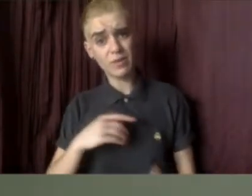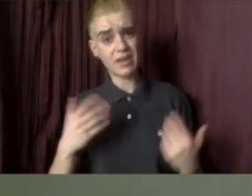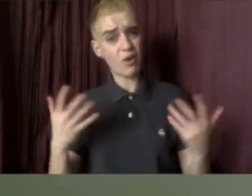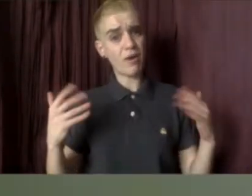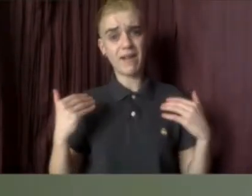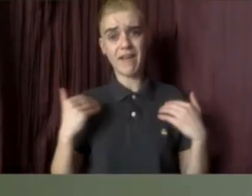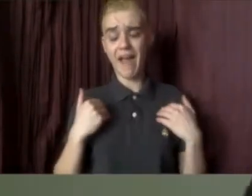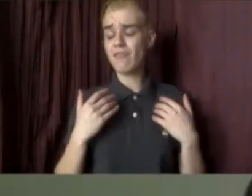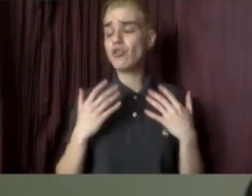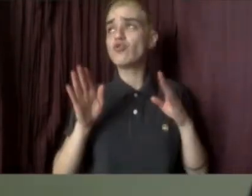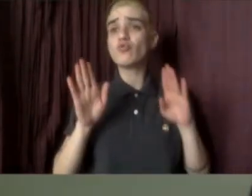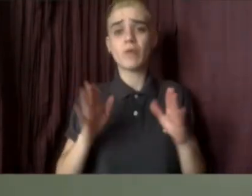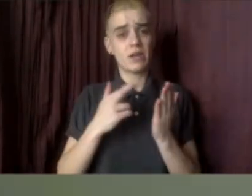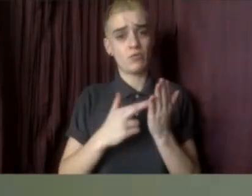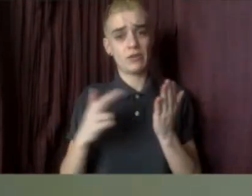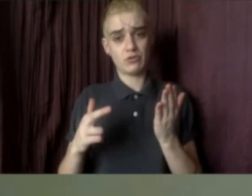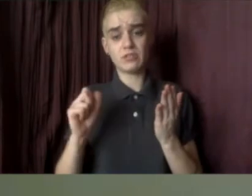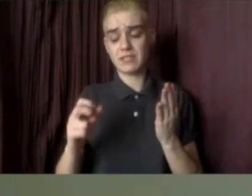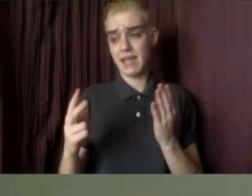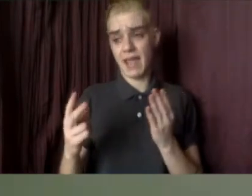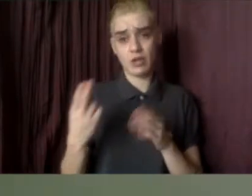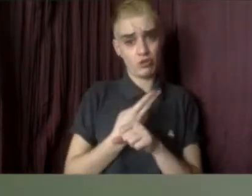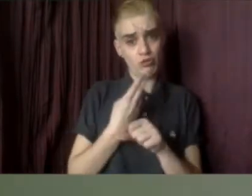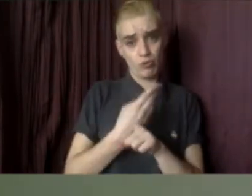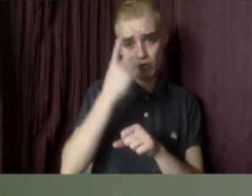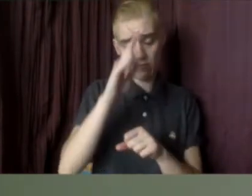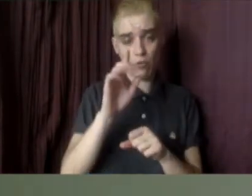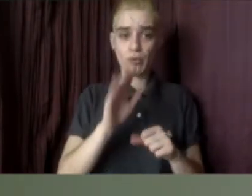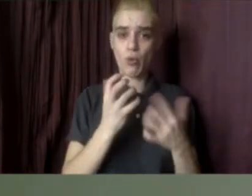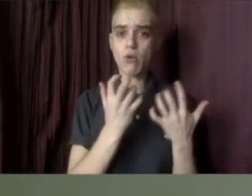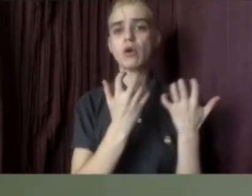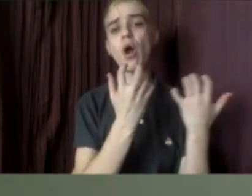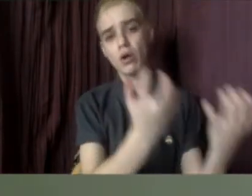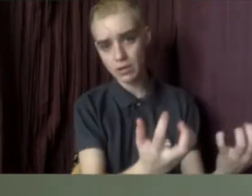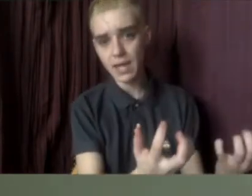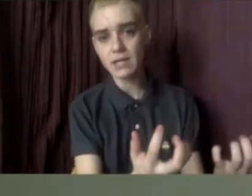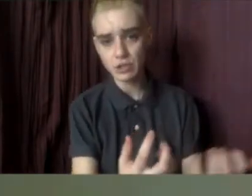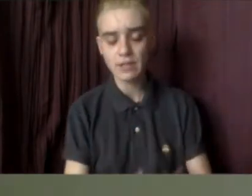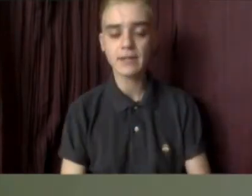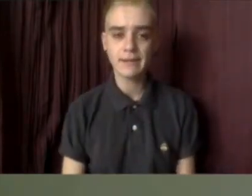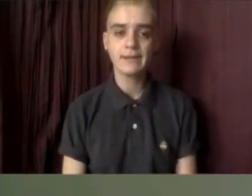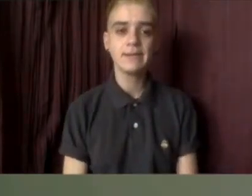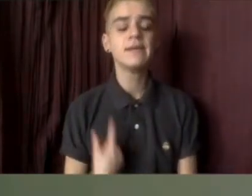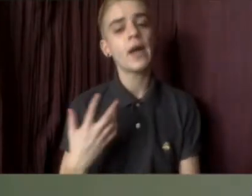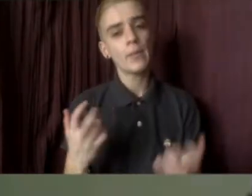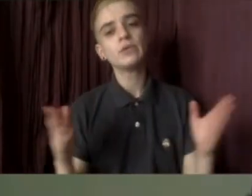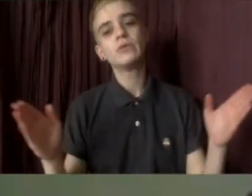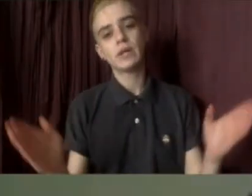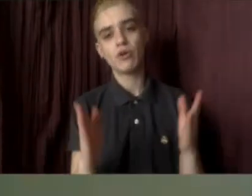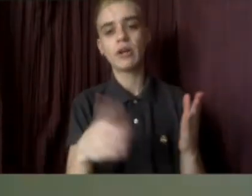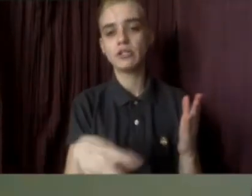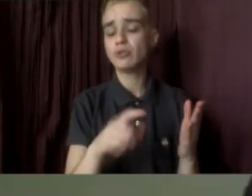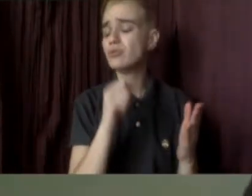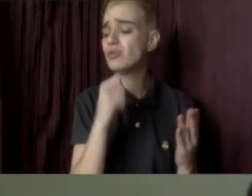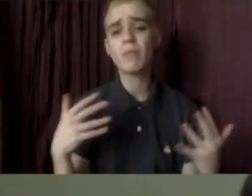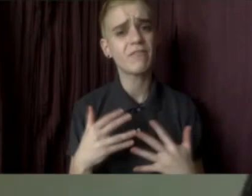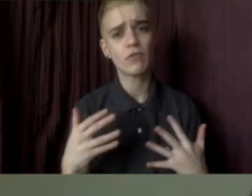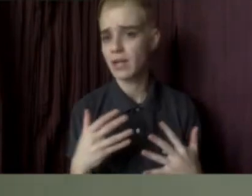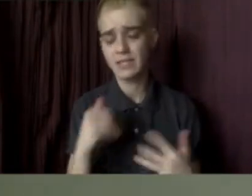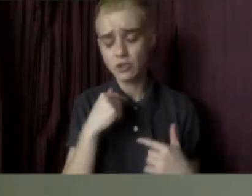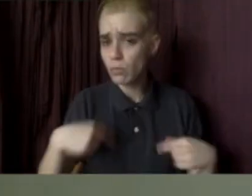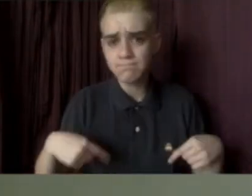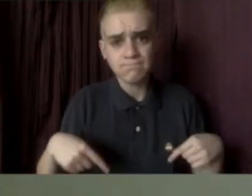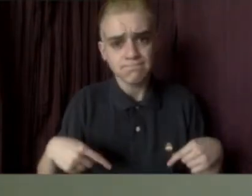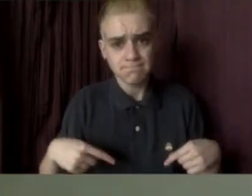a nonpartisan way. And if we begin to model that, in some ways we get to take that back from the people who